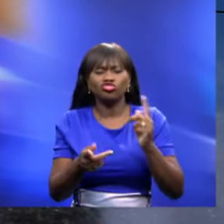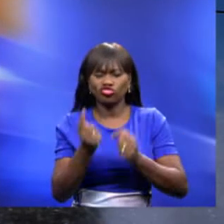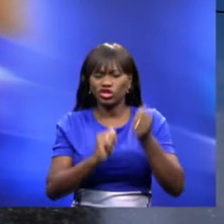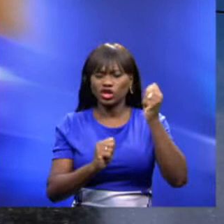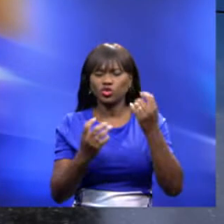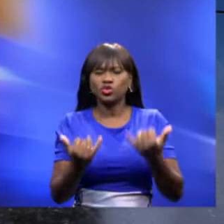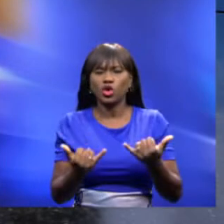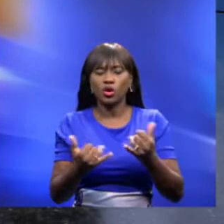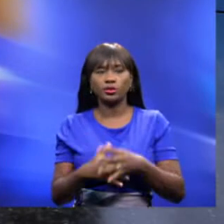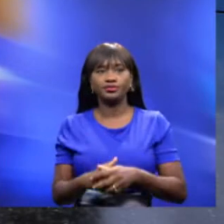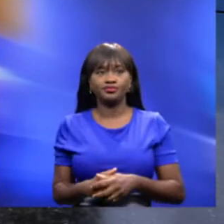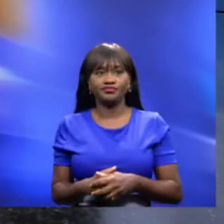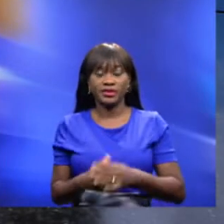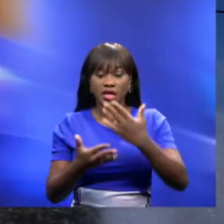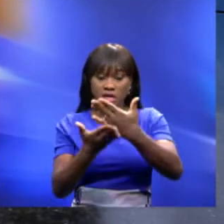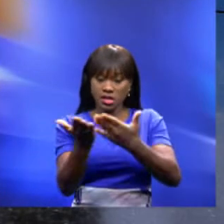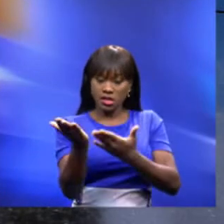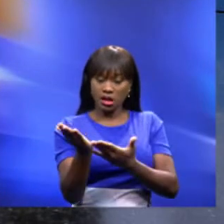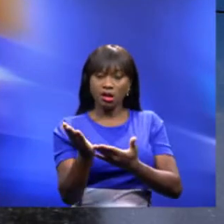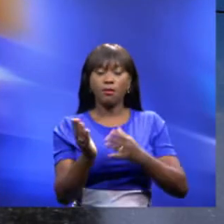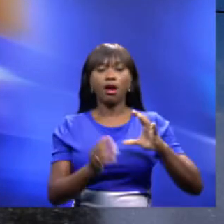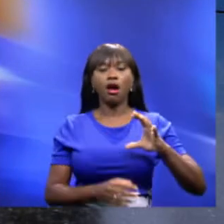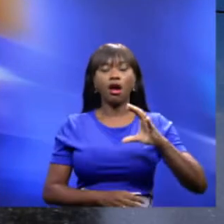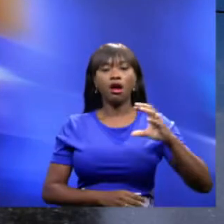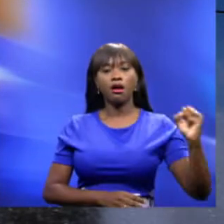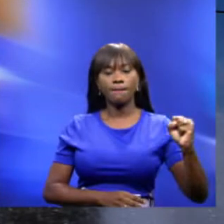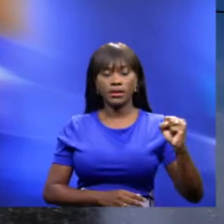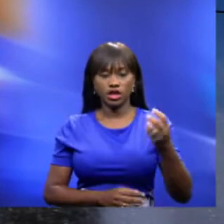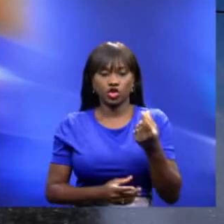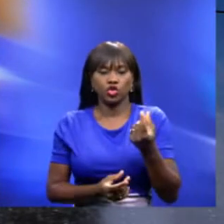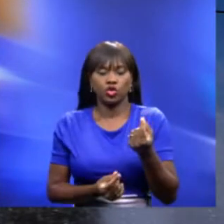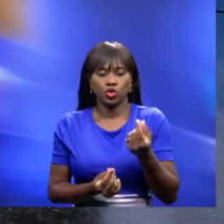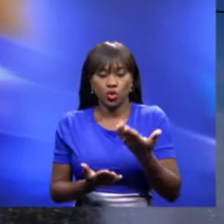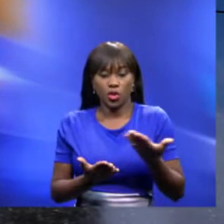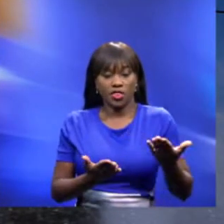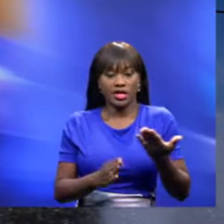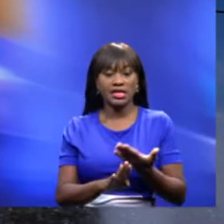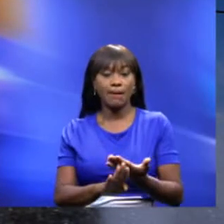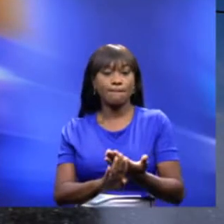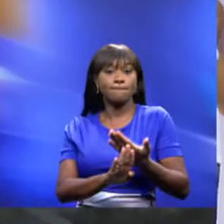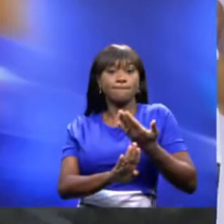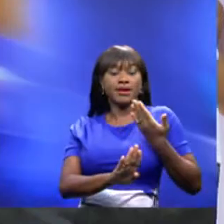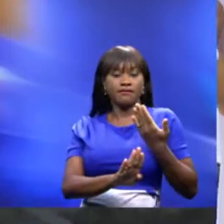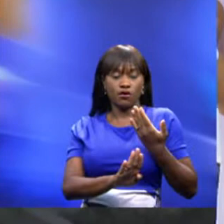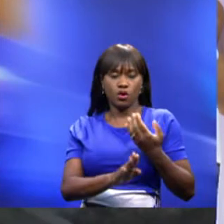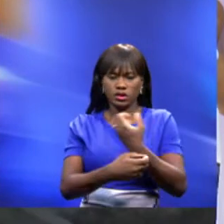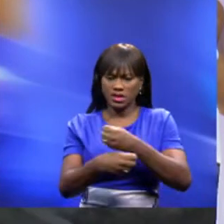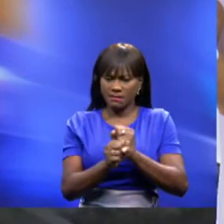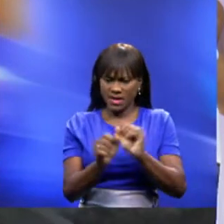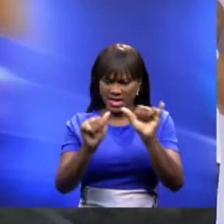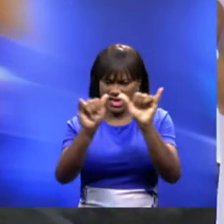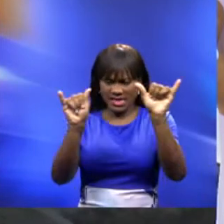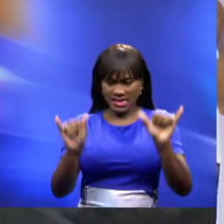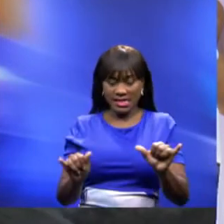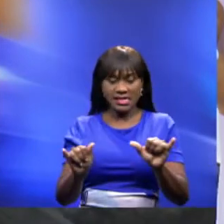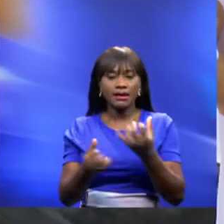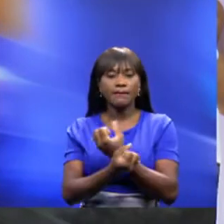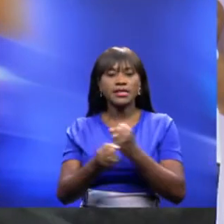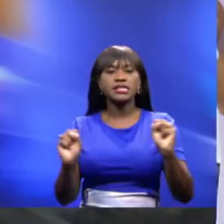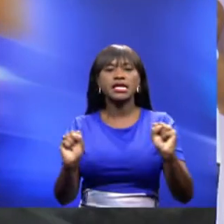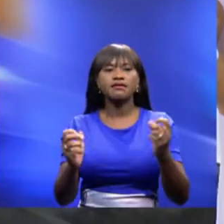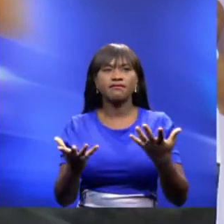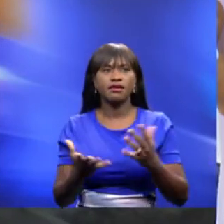In some cases, some companies actually take proactive steps to secure the systems. Now, part of the problem